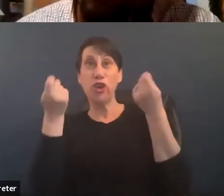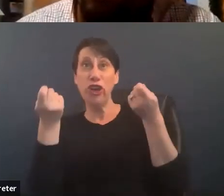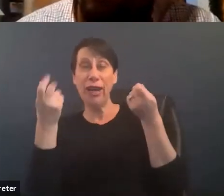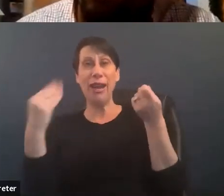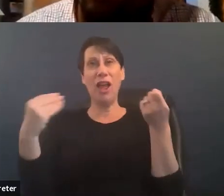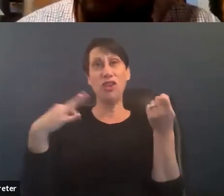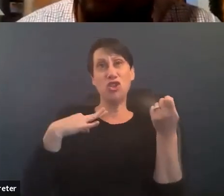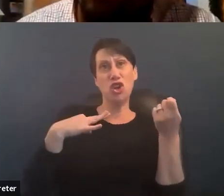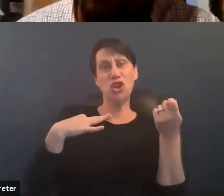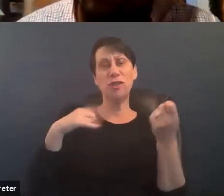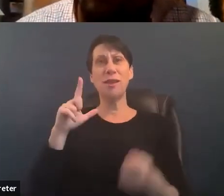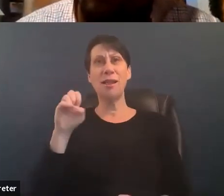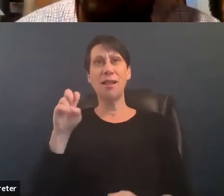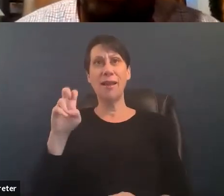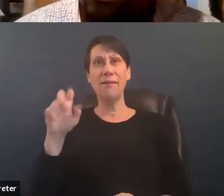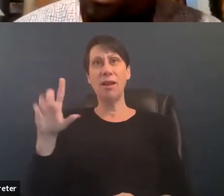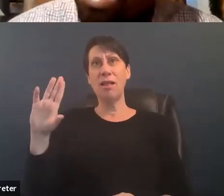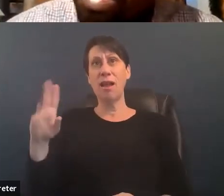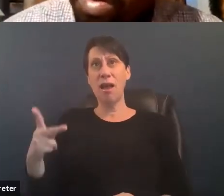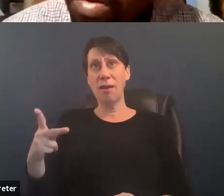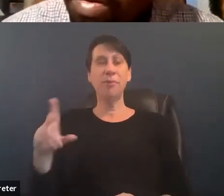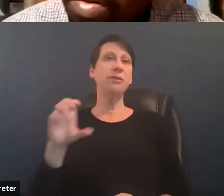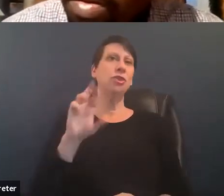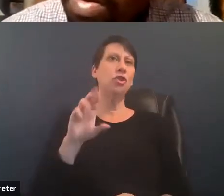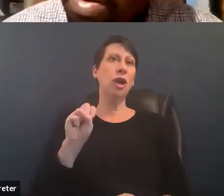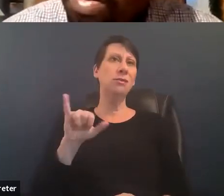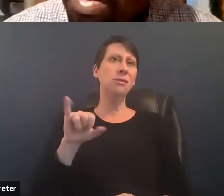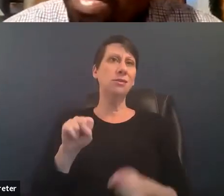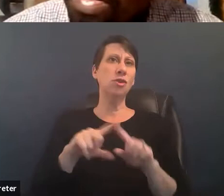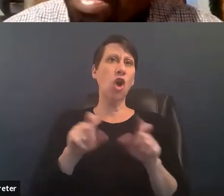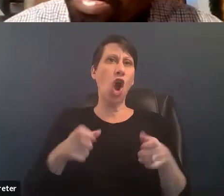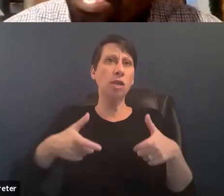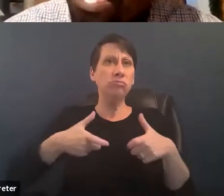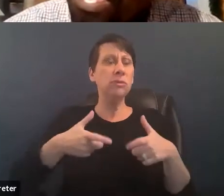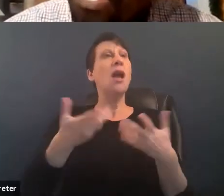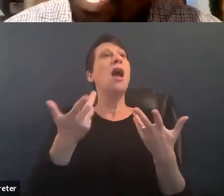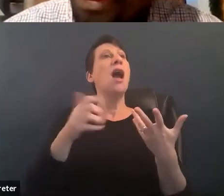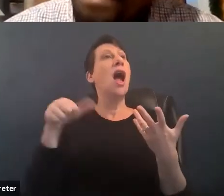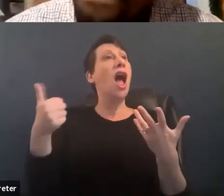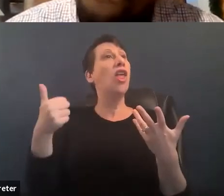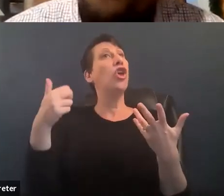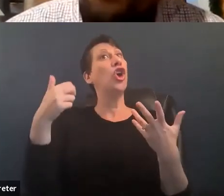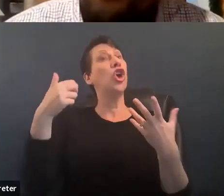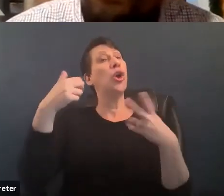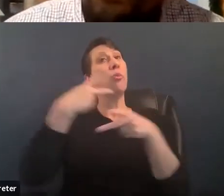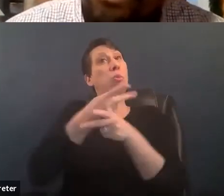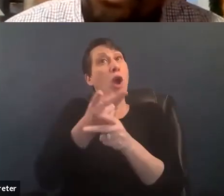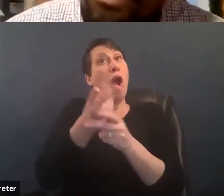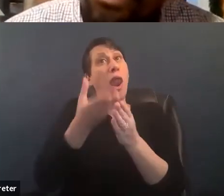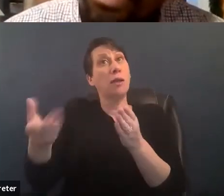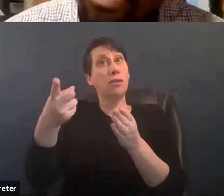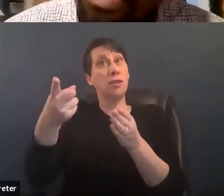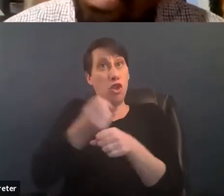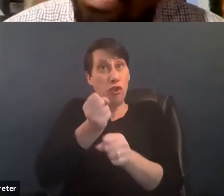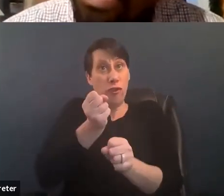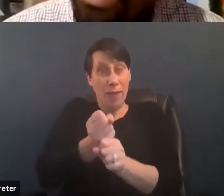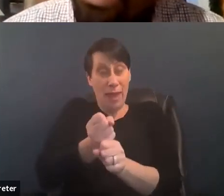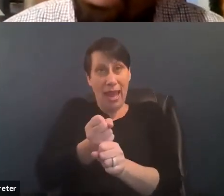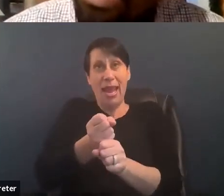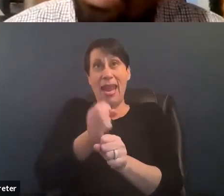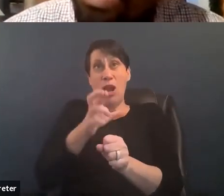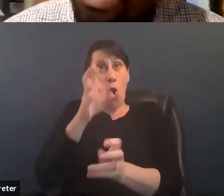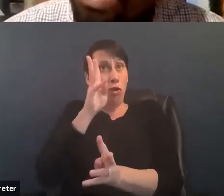shirts, the crisis cards, but is there anything else, any other products that have come out of this